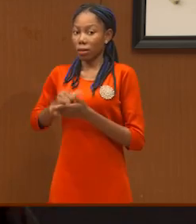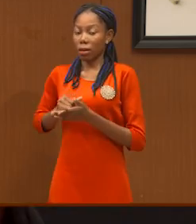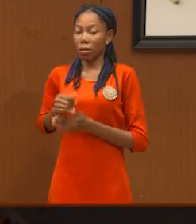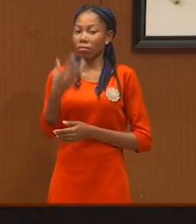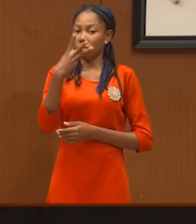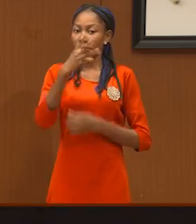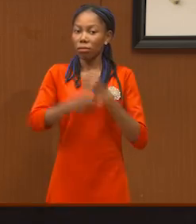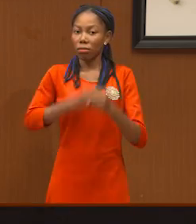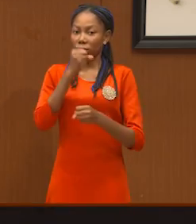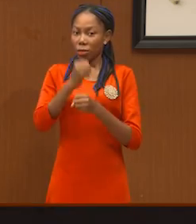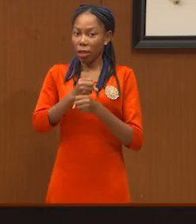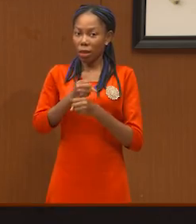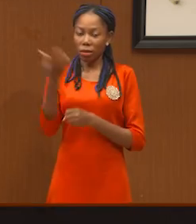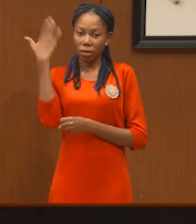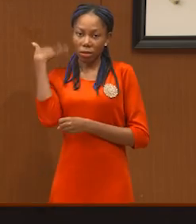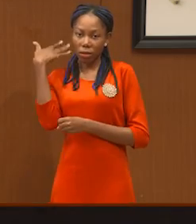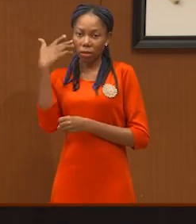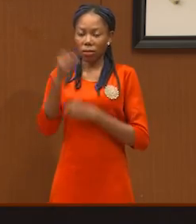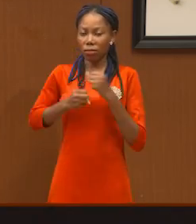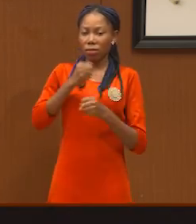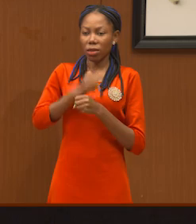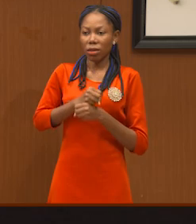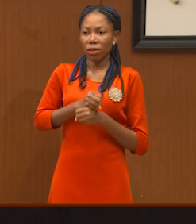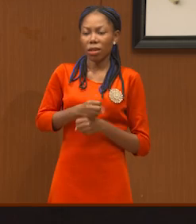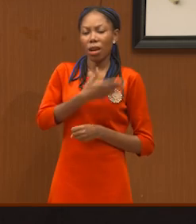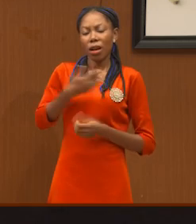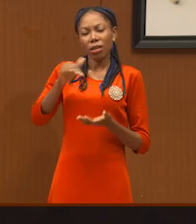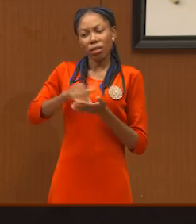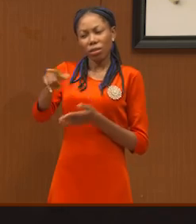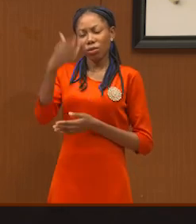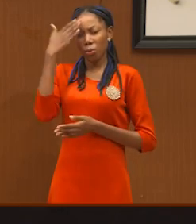payment started fluttering. And I believe, yeah, and he knows the reason.